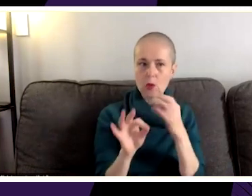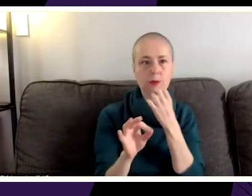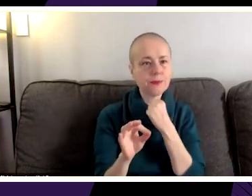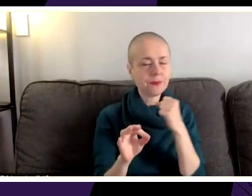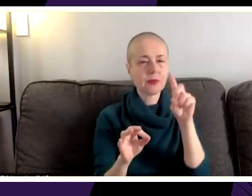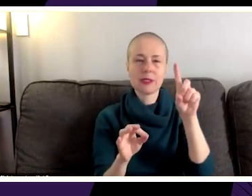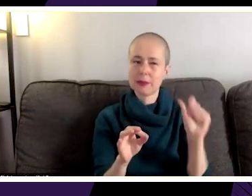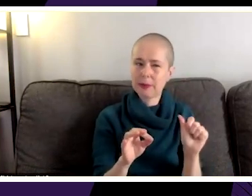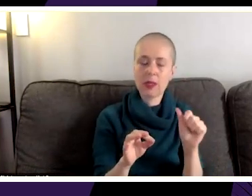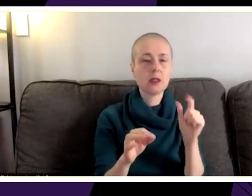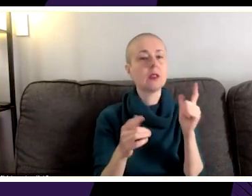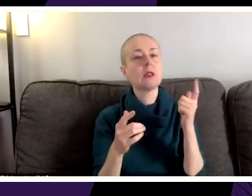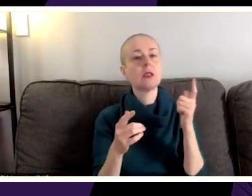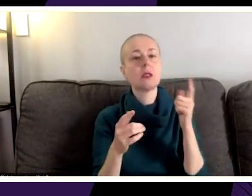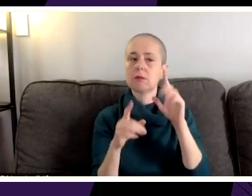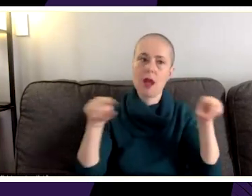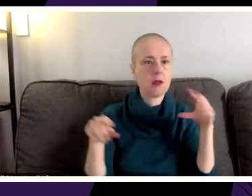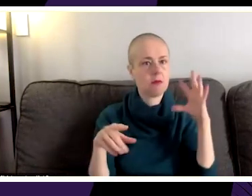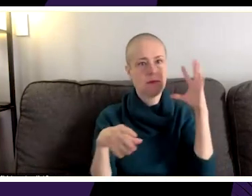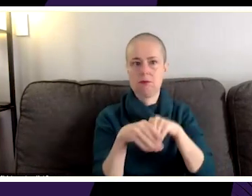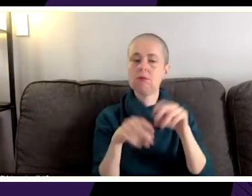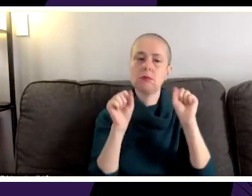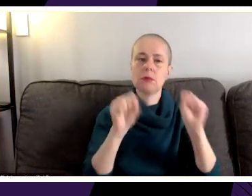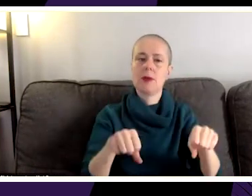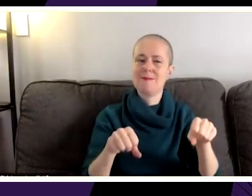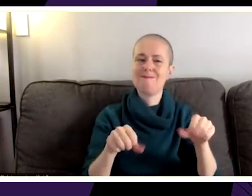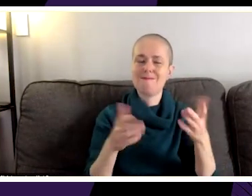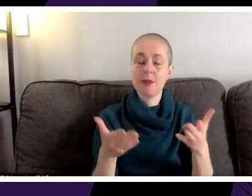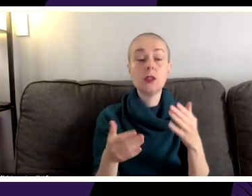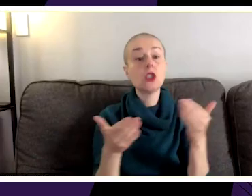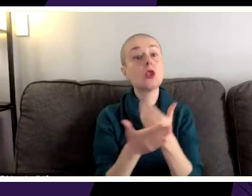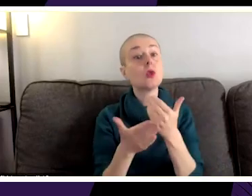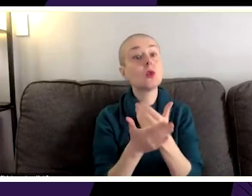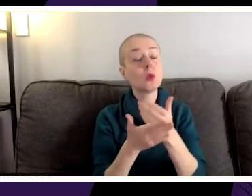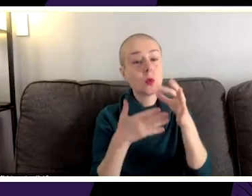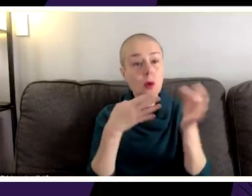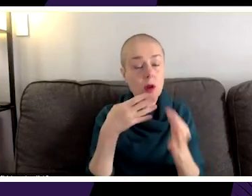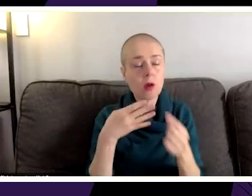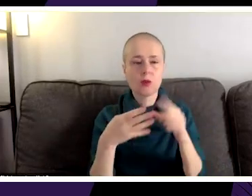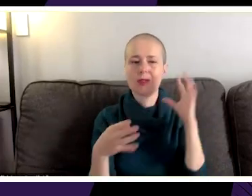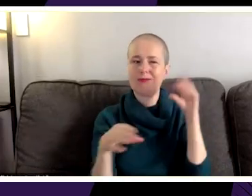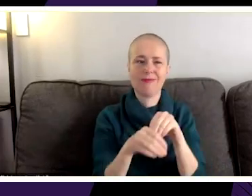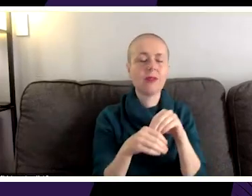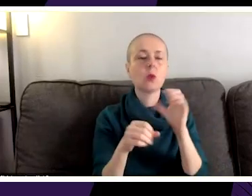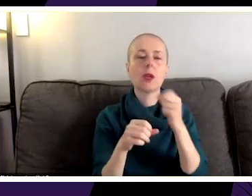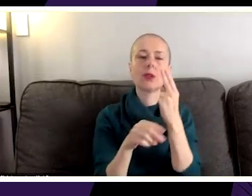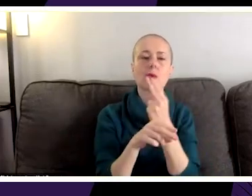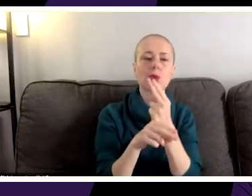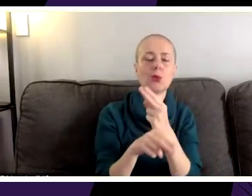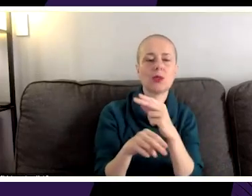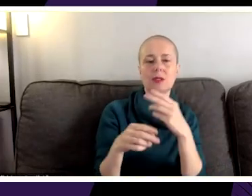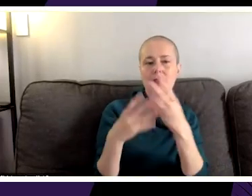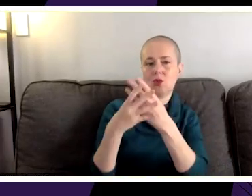their background or physical ability. So all of these new features are fully integrated with screen readers. This ensures